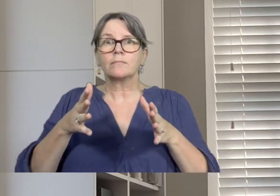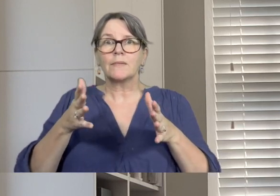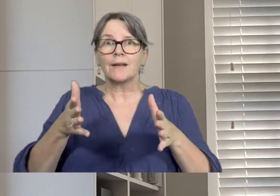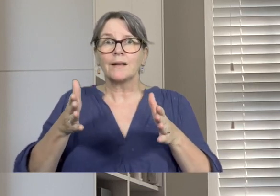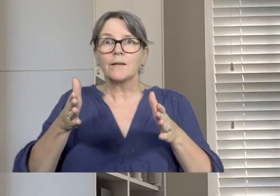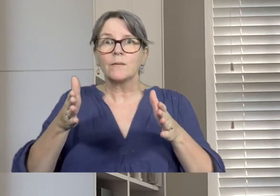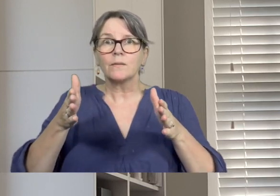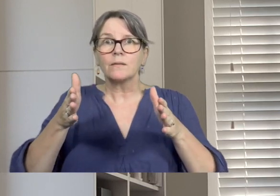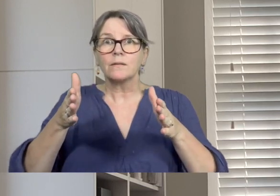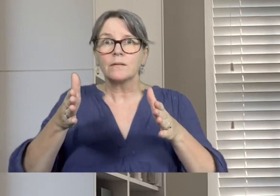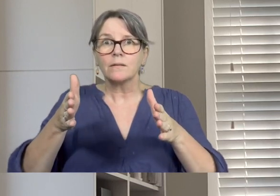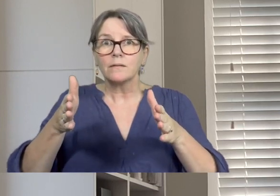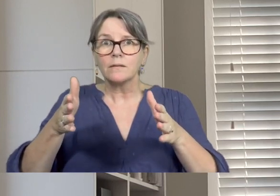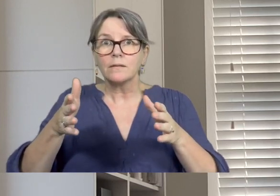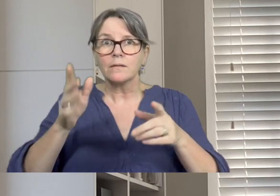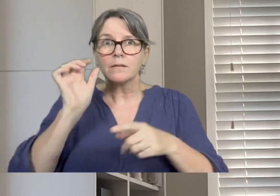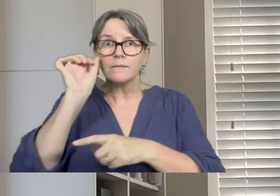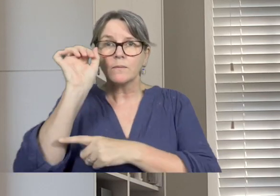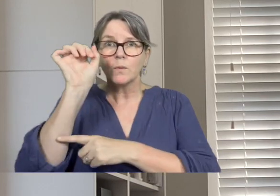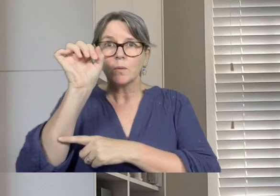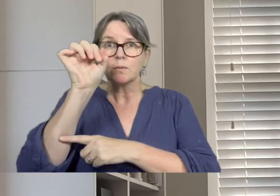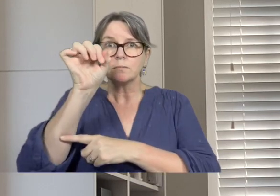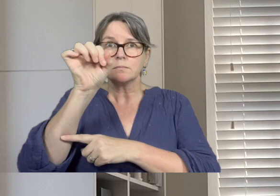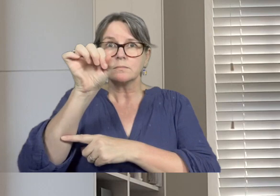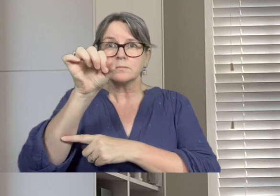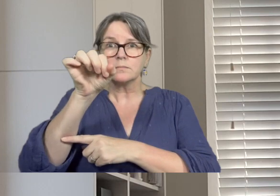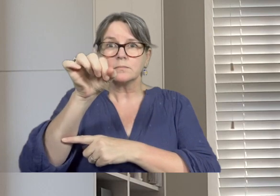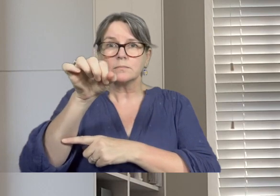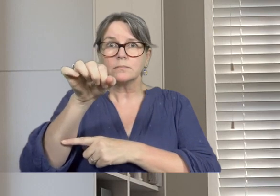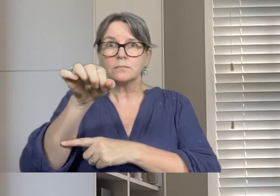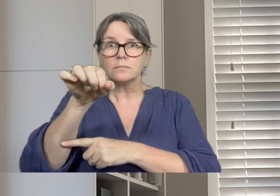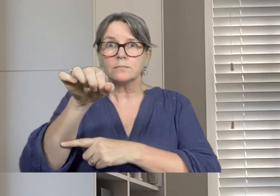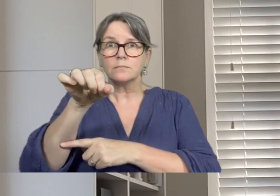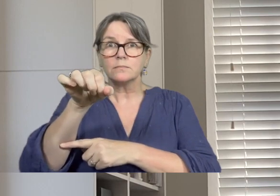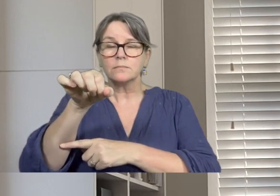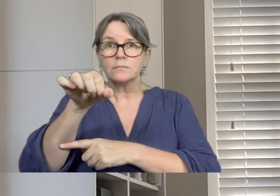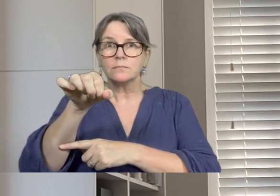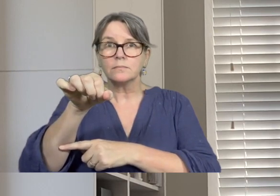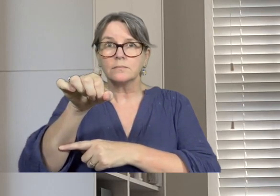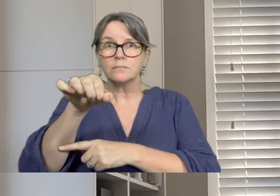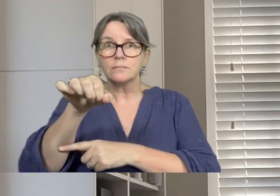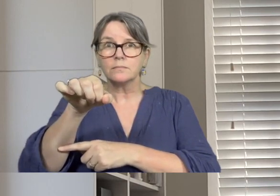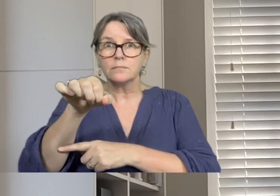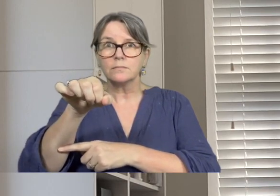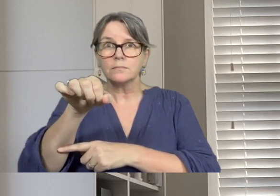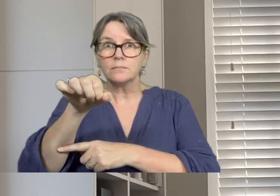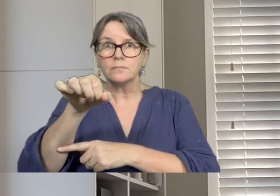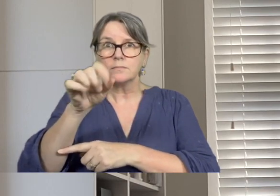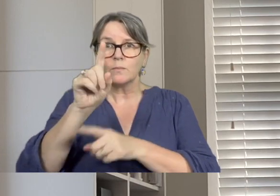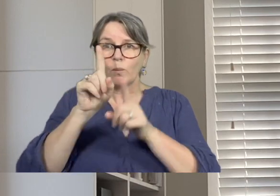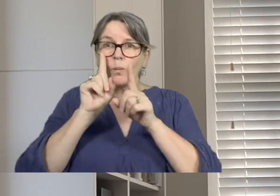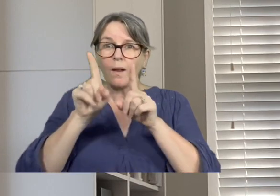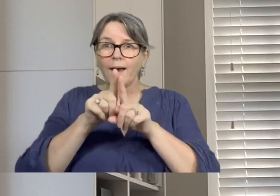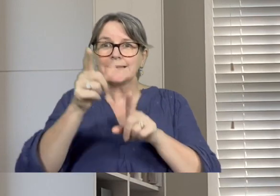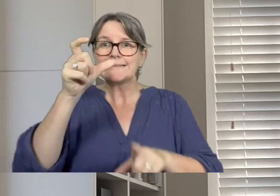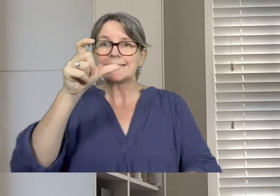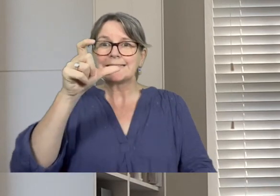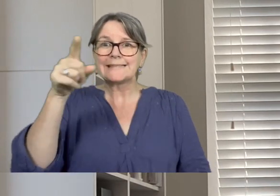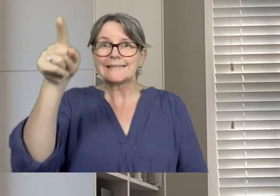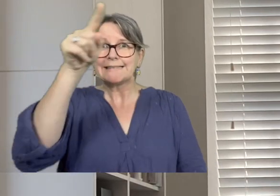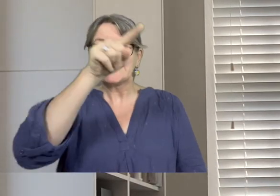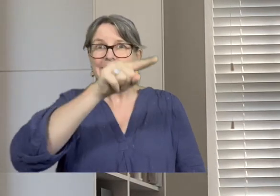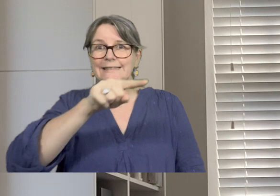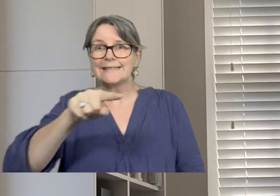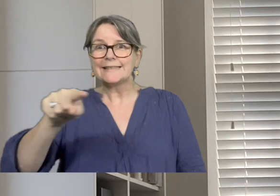over the top from the top of the head. We're going to extend into a big C. We're going to deepen it. Take a breath